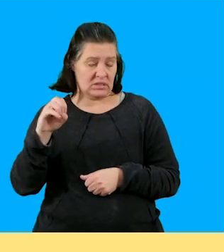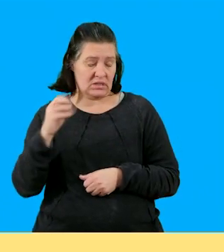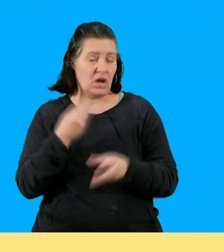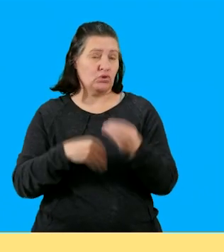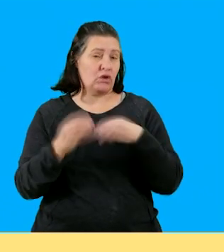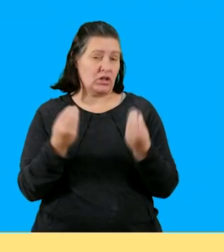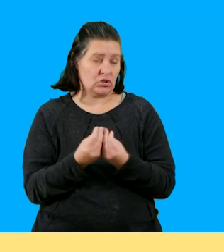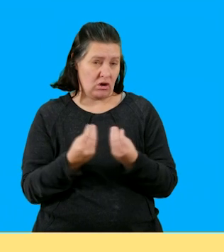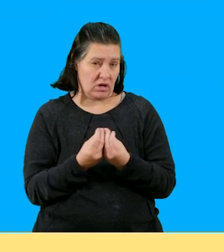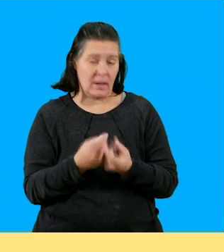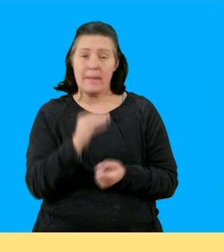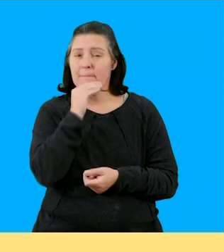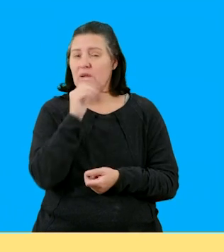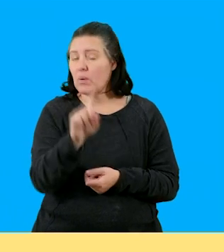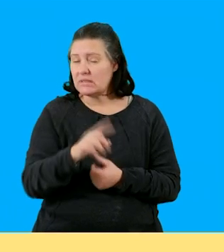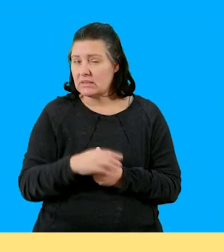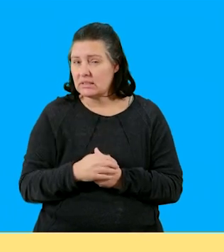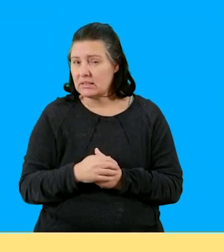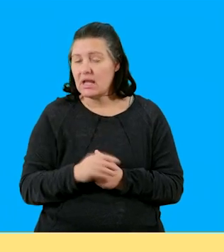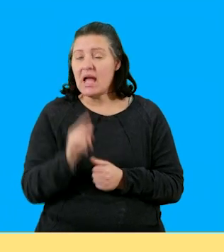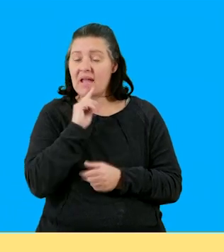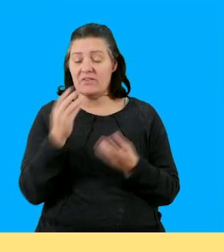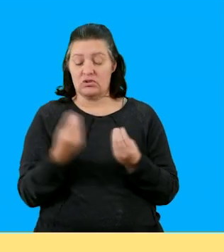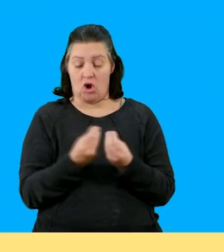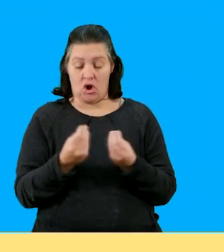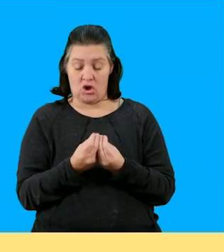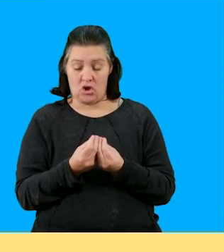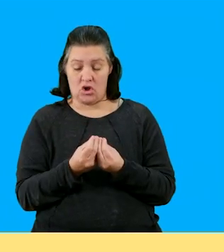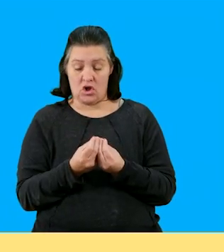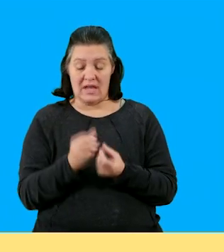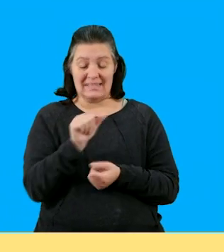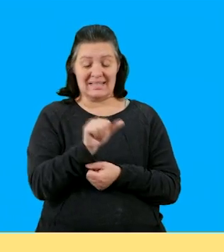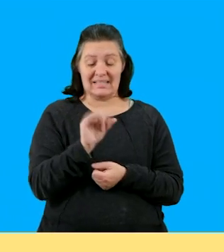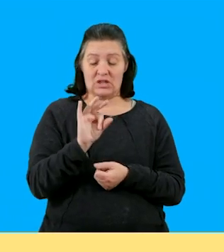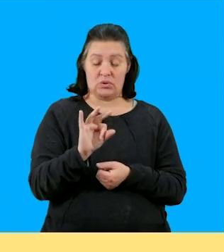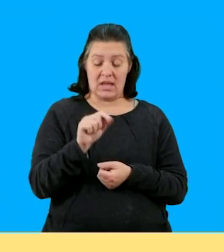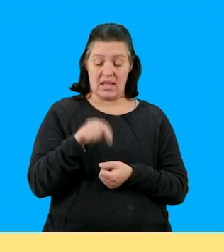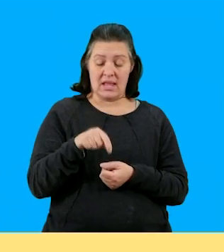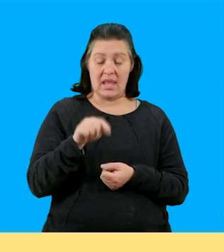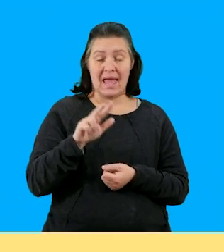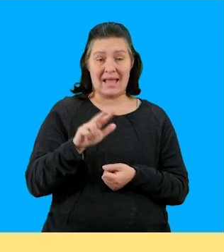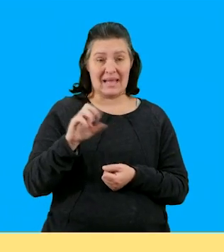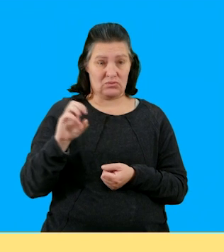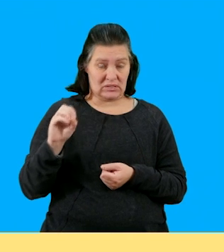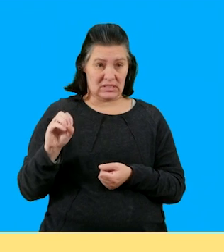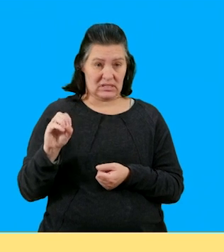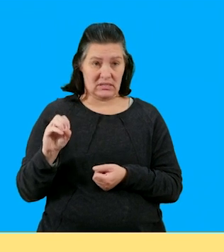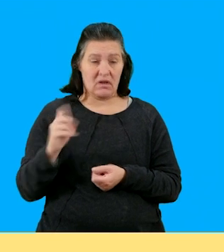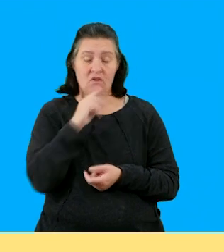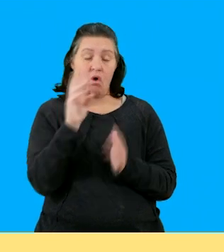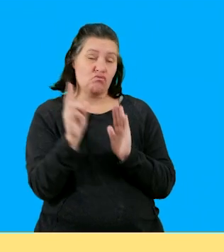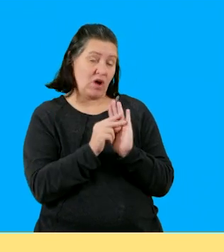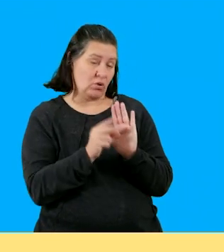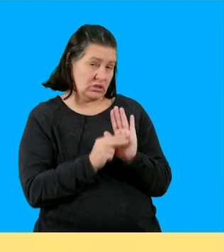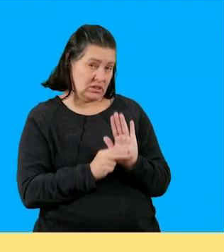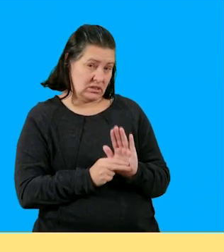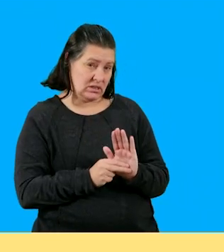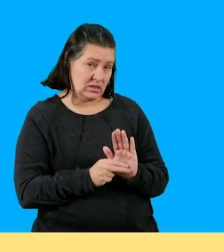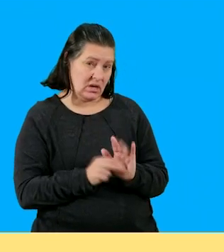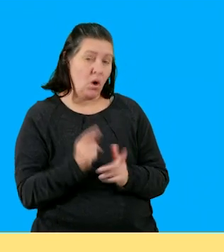selling. A physical stock count is done at the end of the financial year to determine the value of stock that is